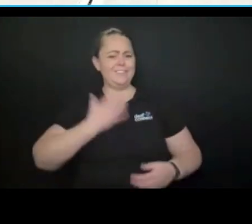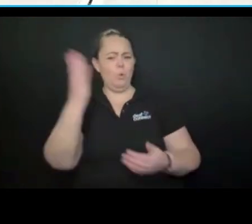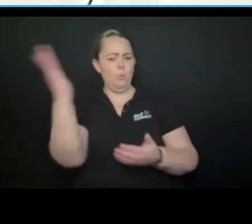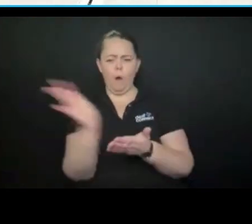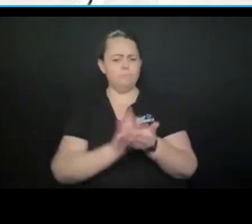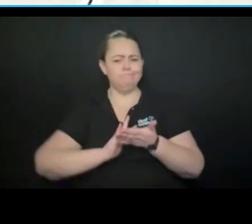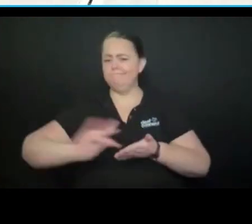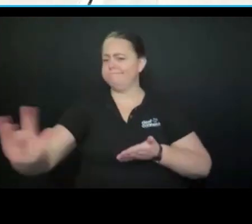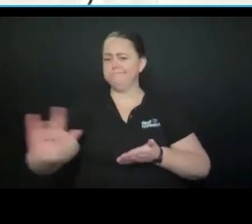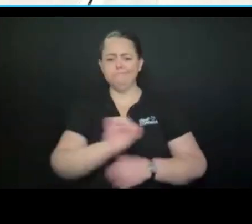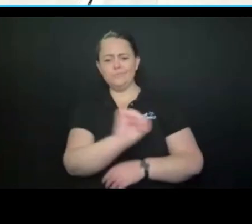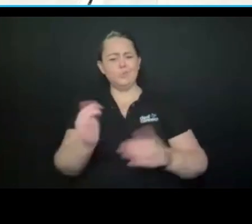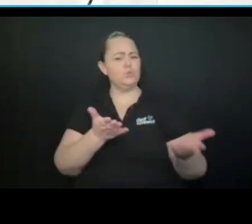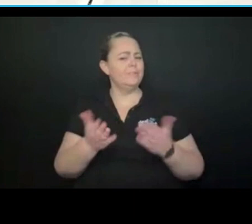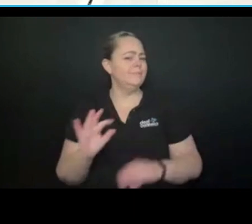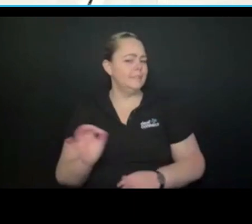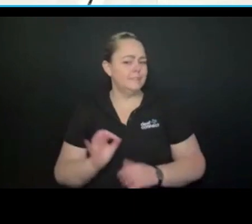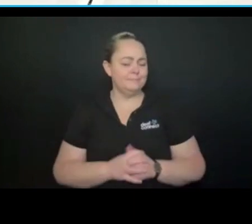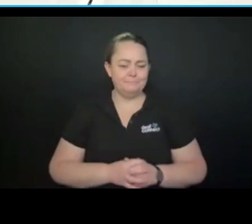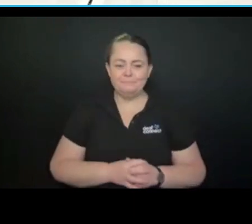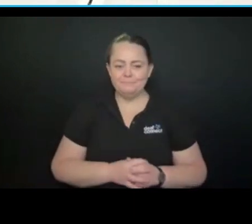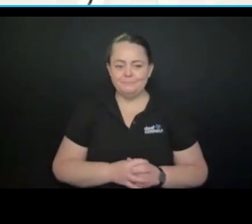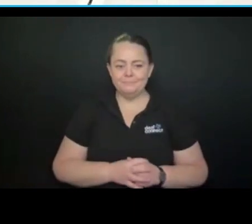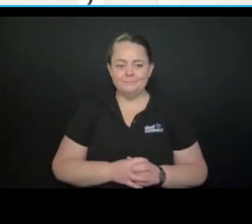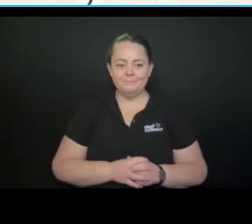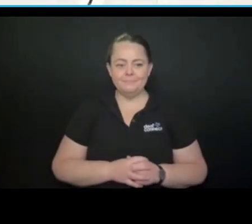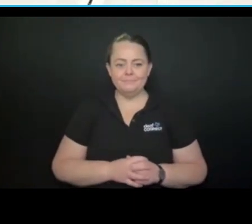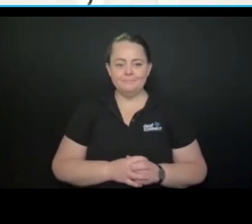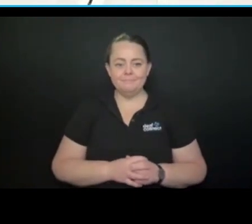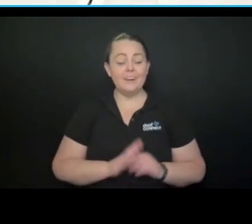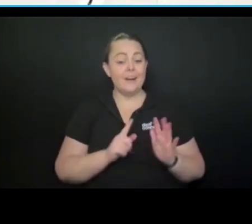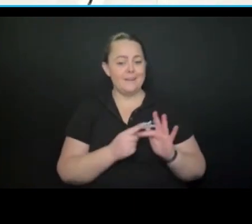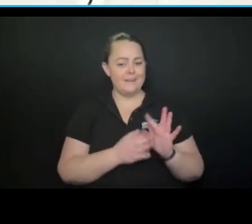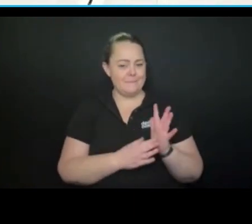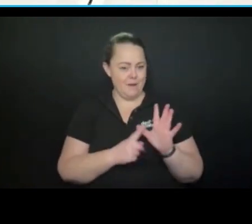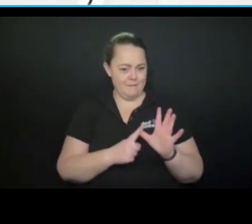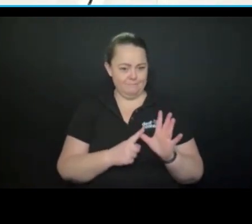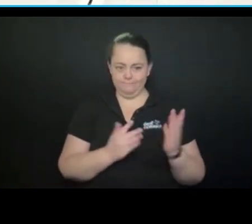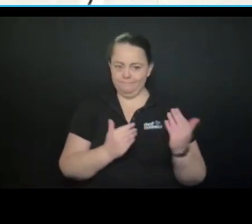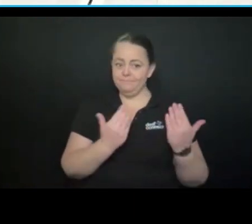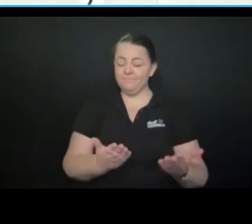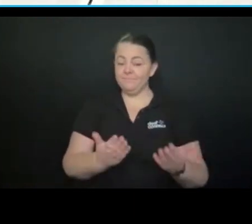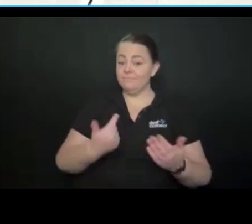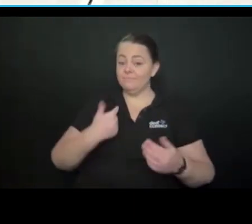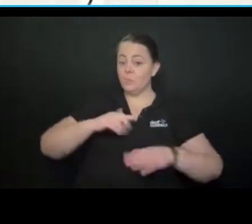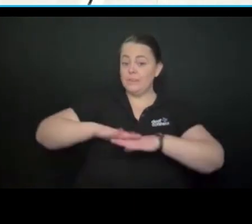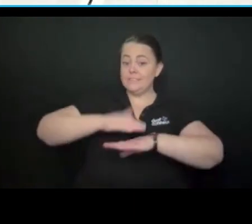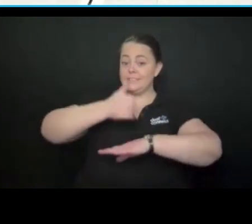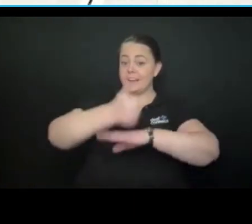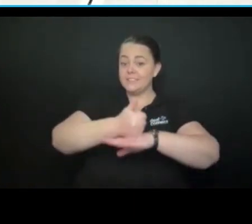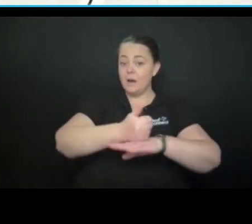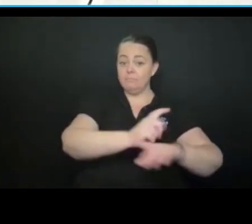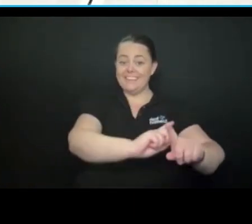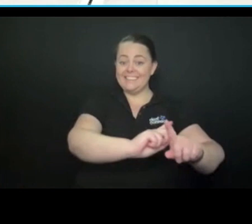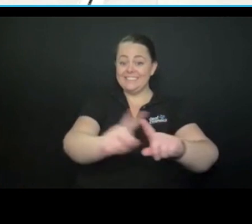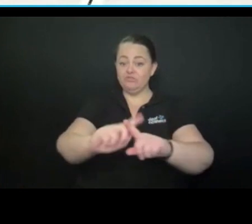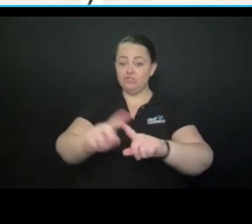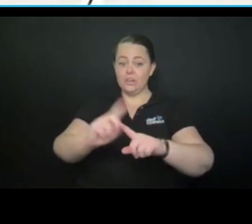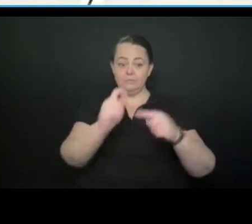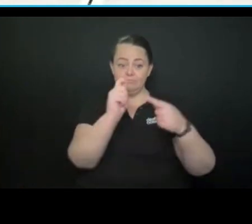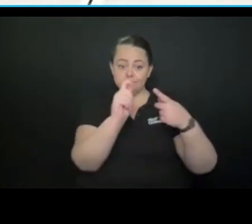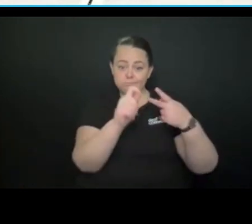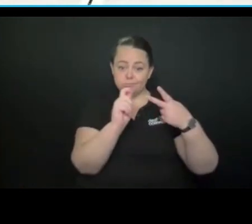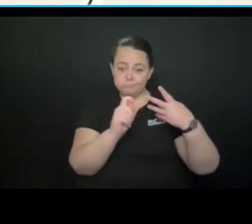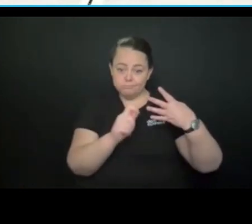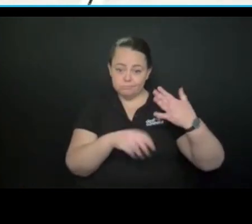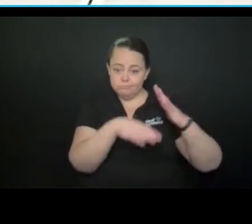today. So to talk through the new quality indicators, these were developed through a really rigorous process, which many of you will have been a